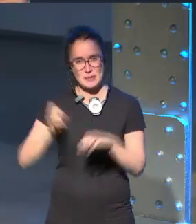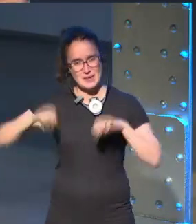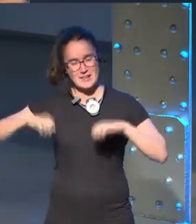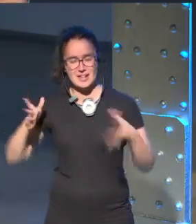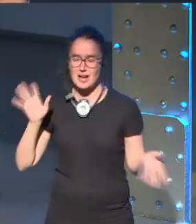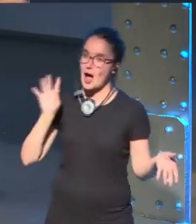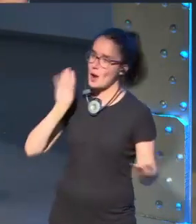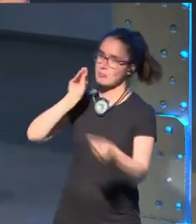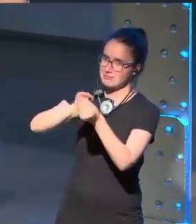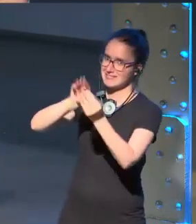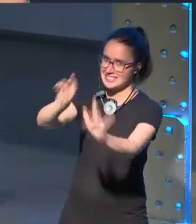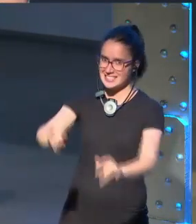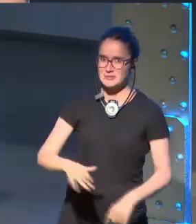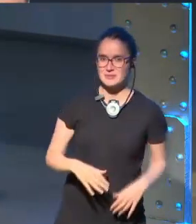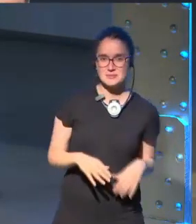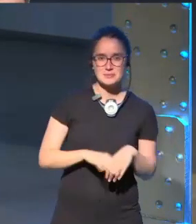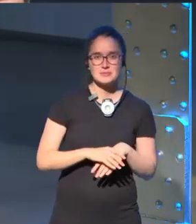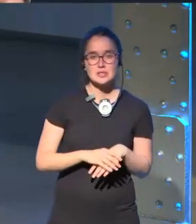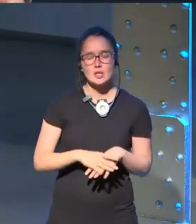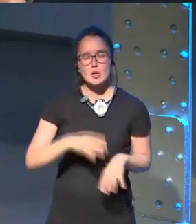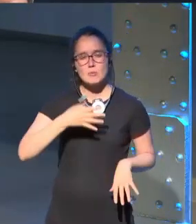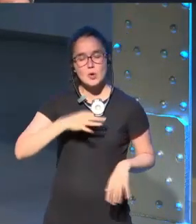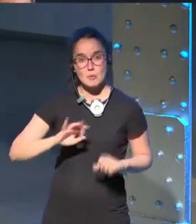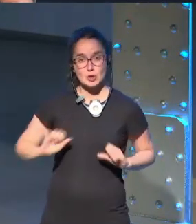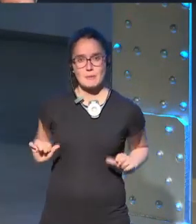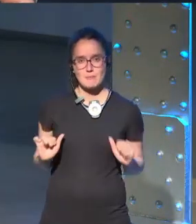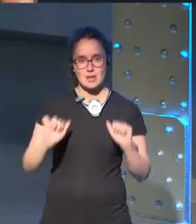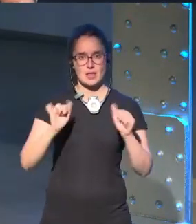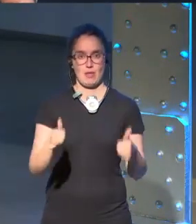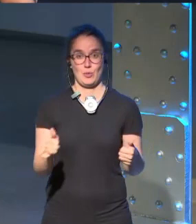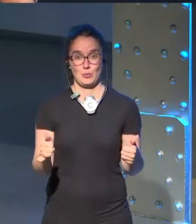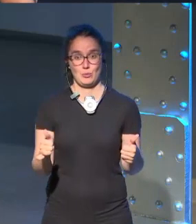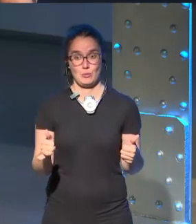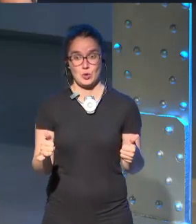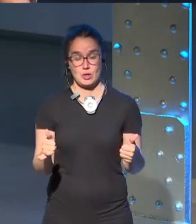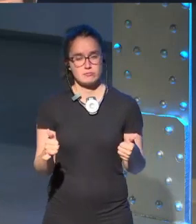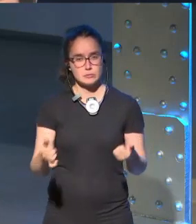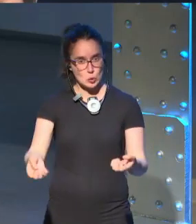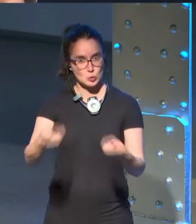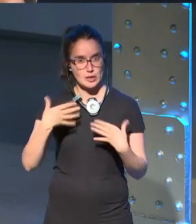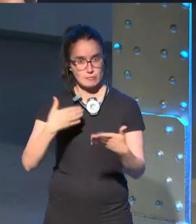estamos de acuerdo. We agree on that then. Maybe we could have started with